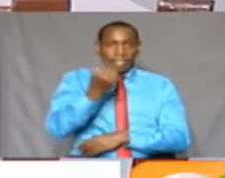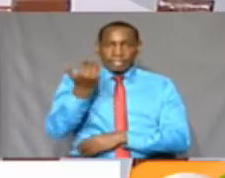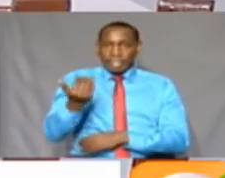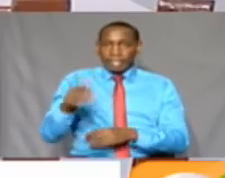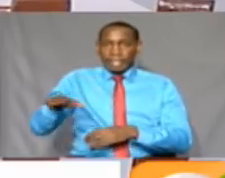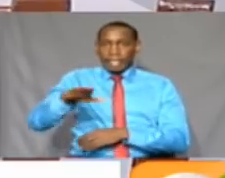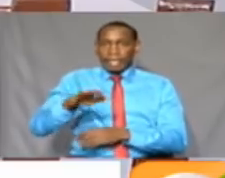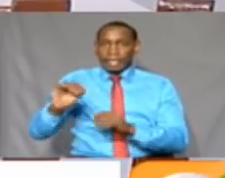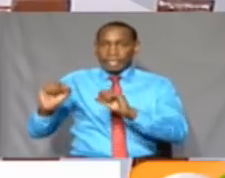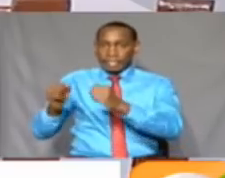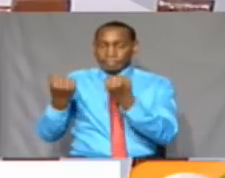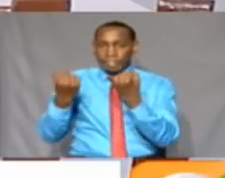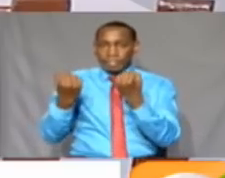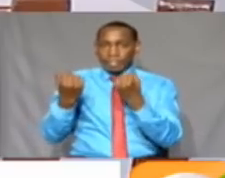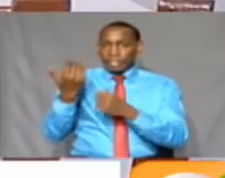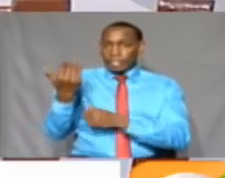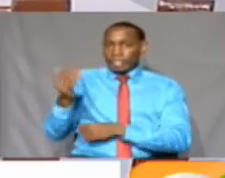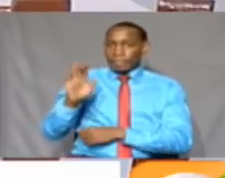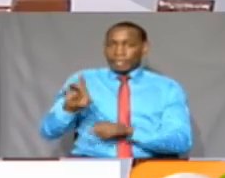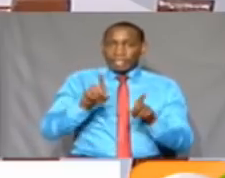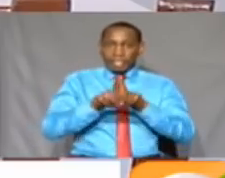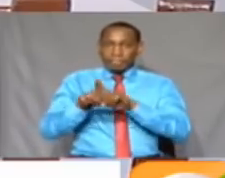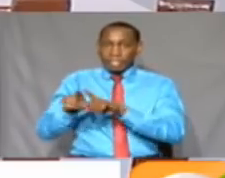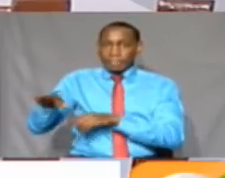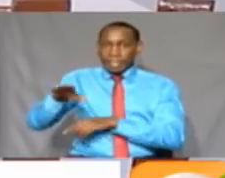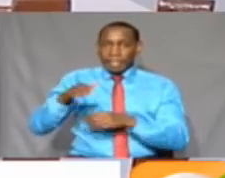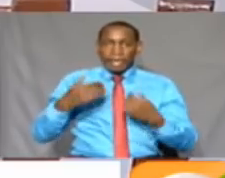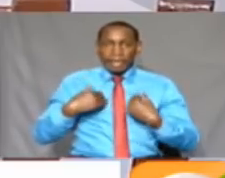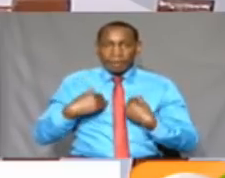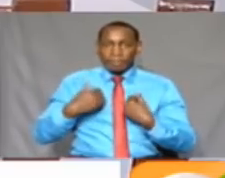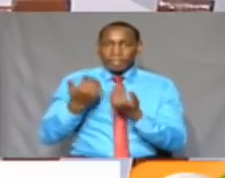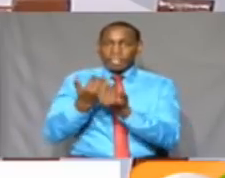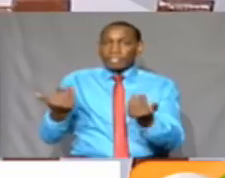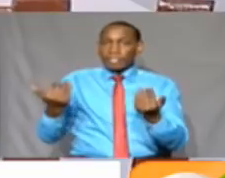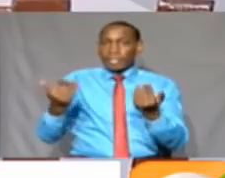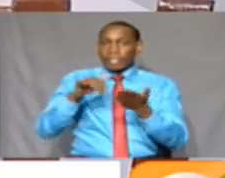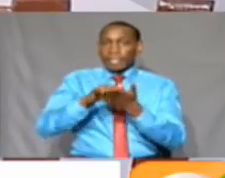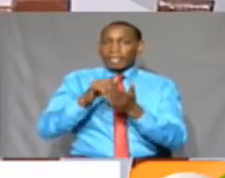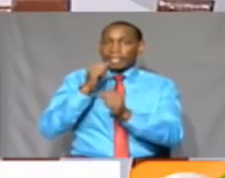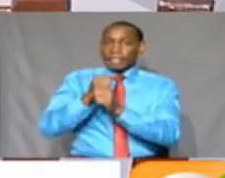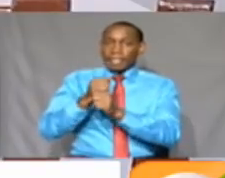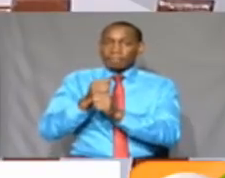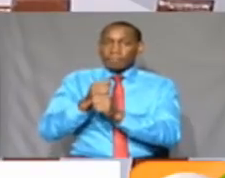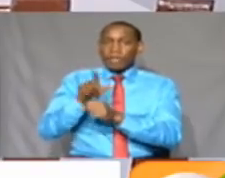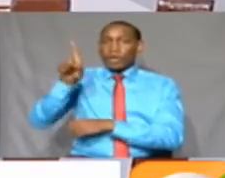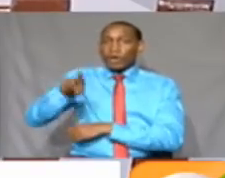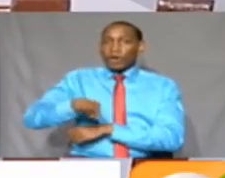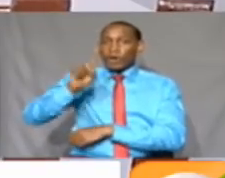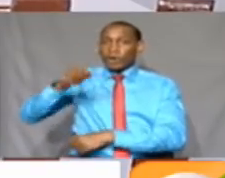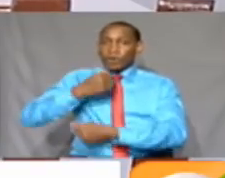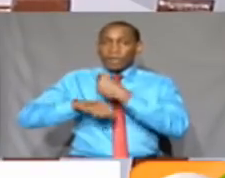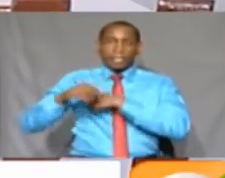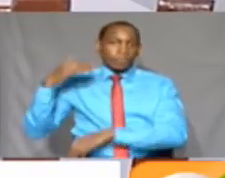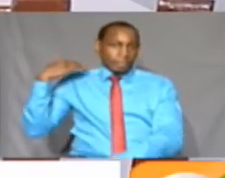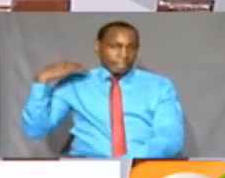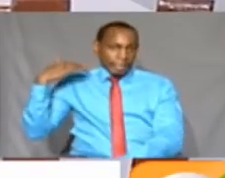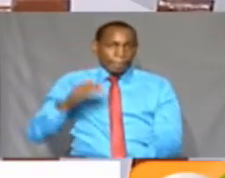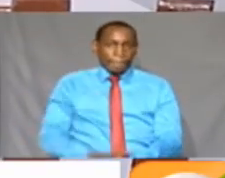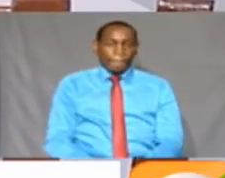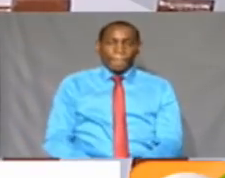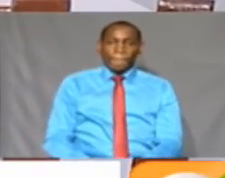you will be putting your child in the same place where you have children who have committed offenses. Worst crimes, yes. Yes.